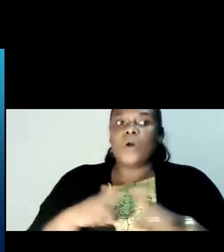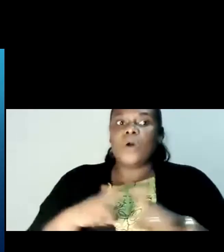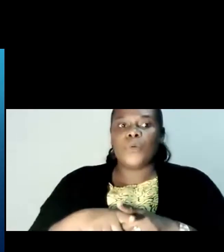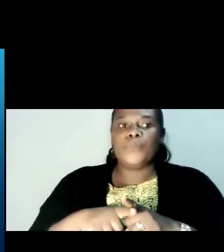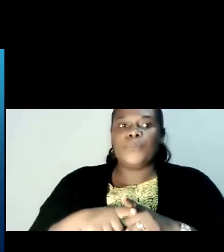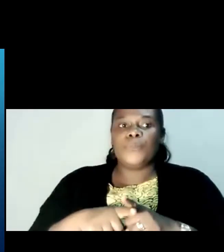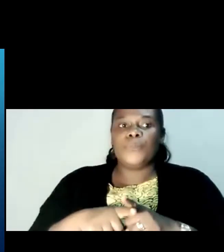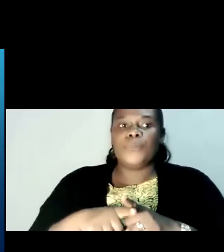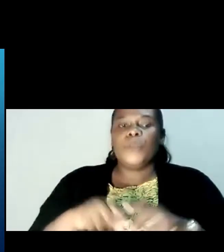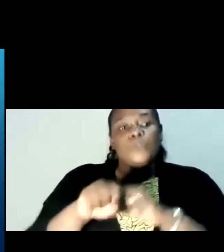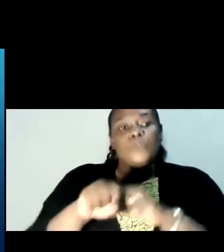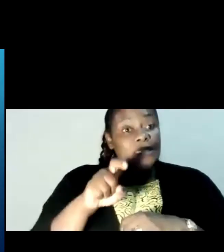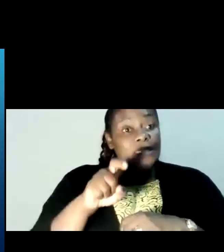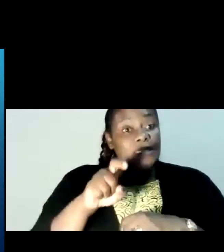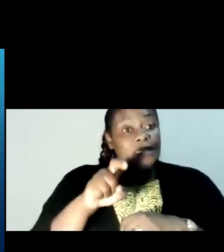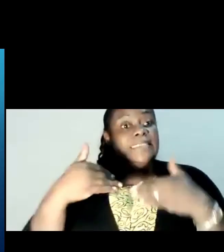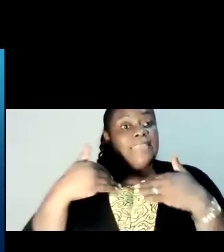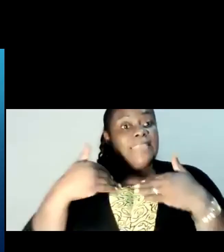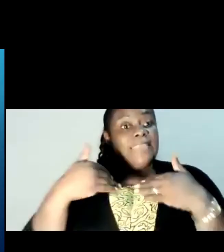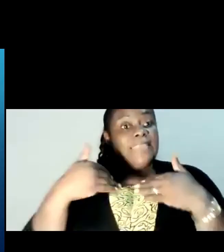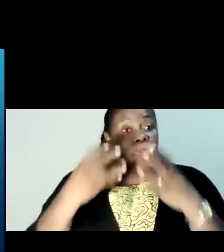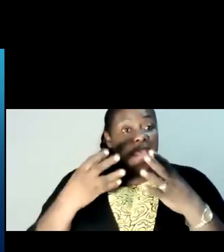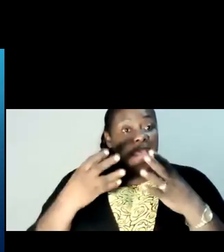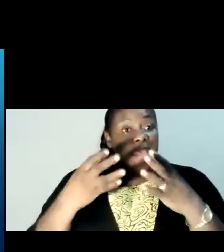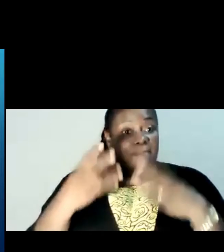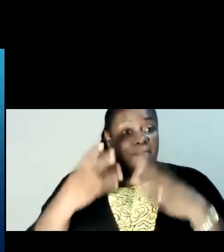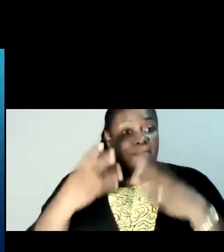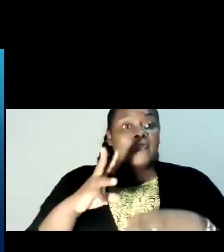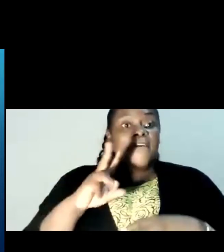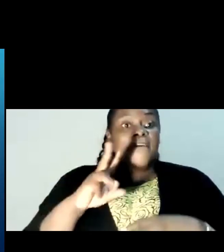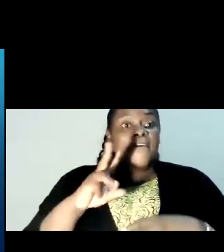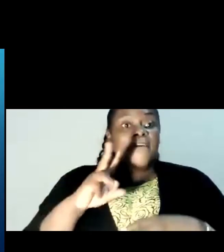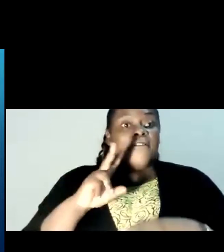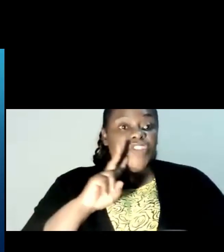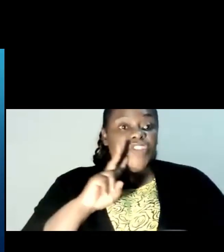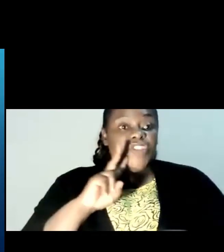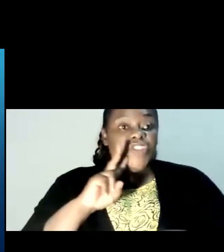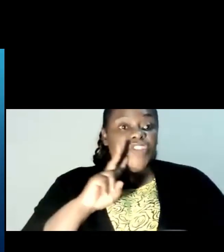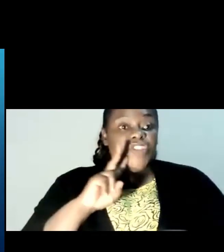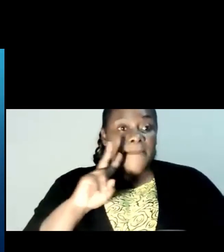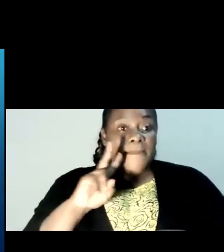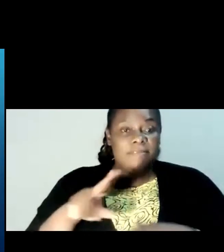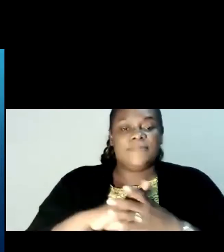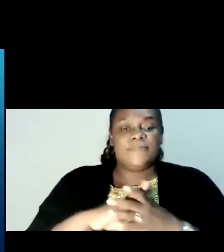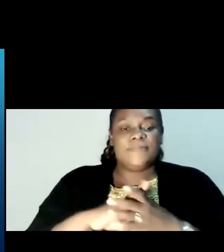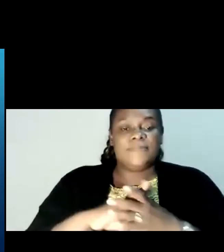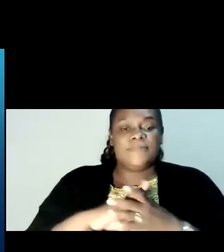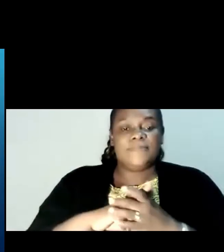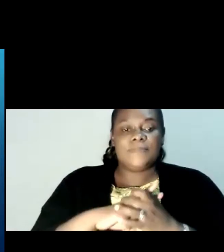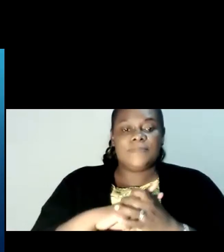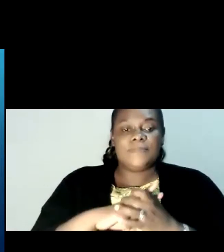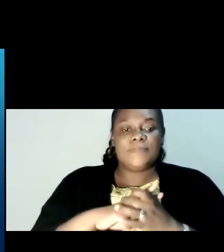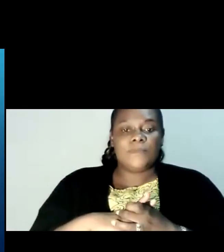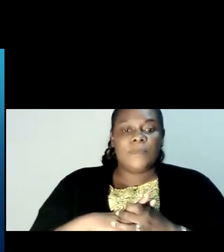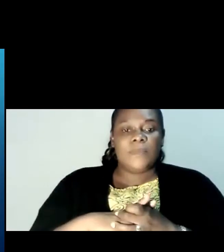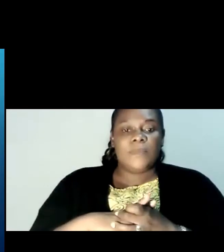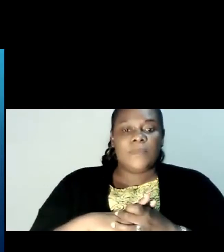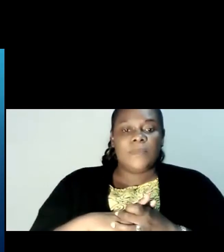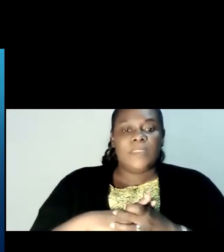diet, right? With each meal, and these can include things like carrots,